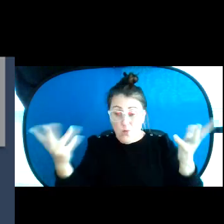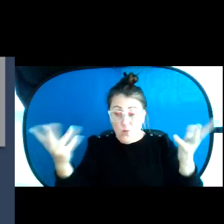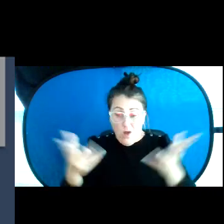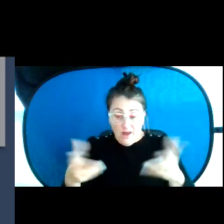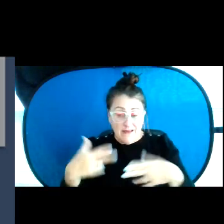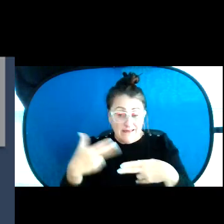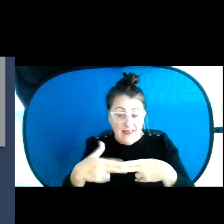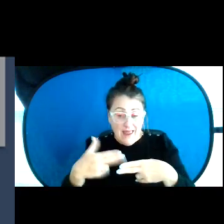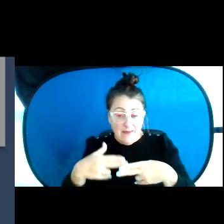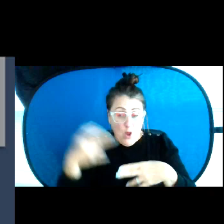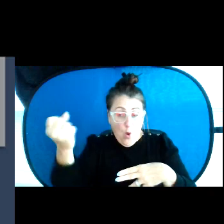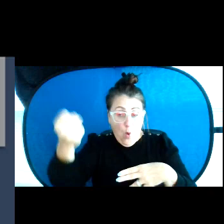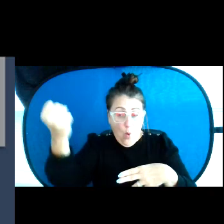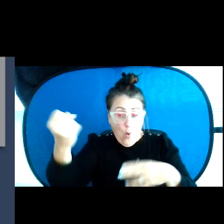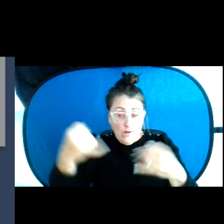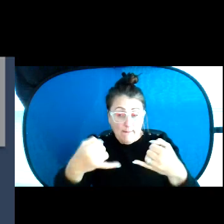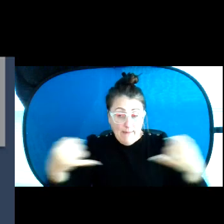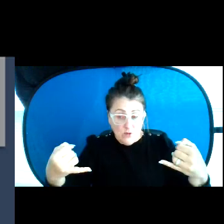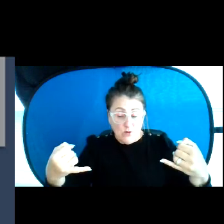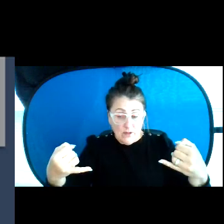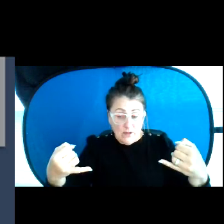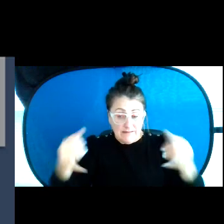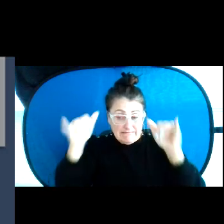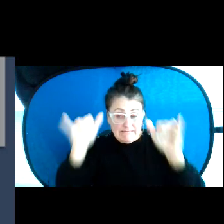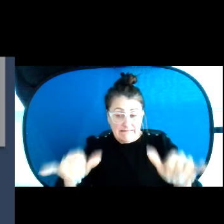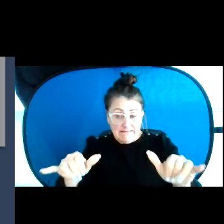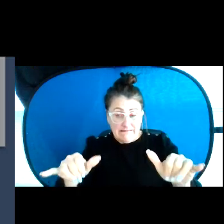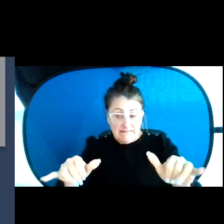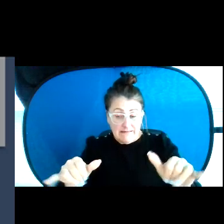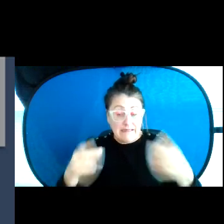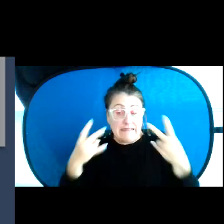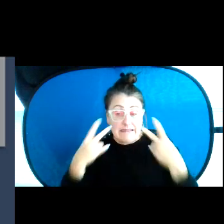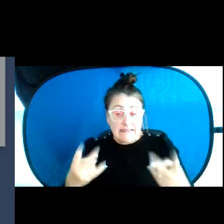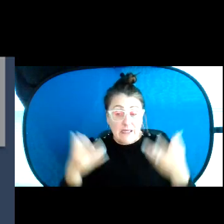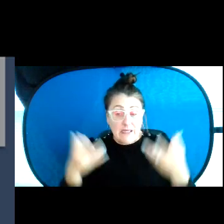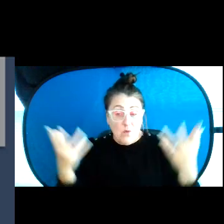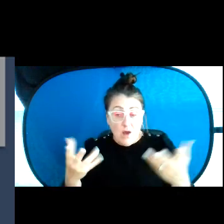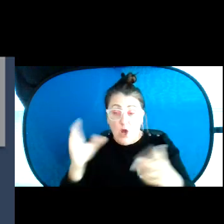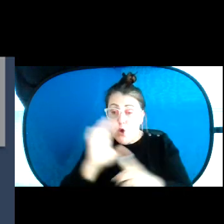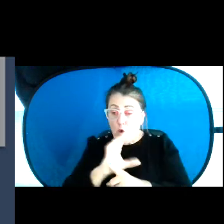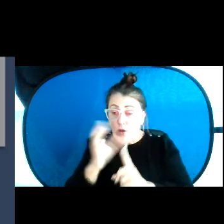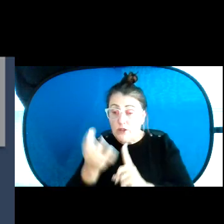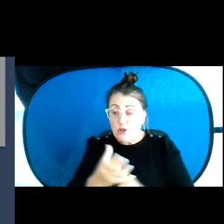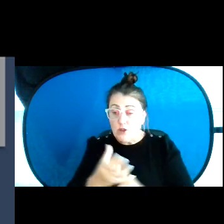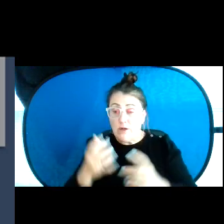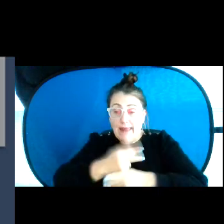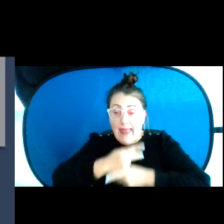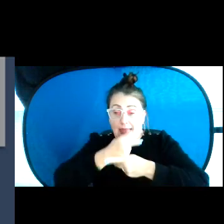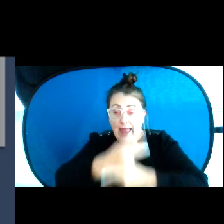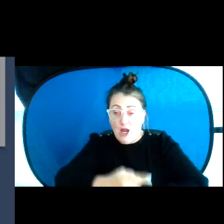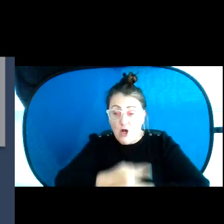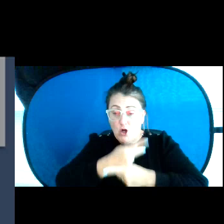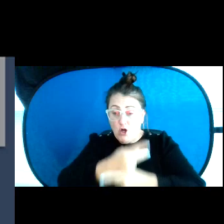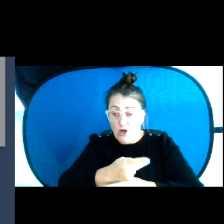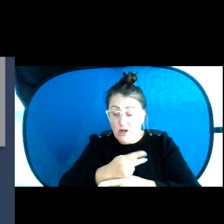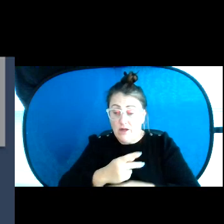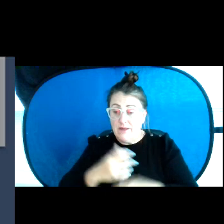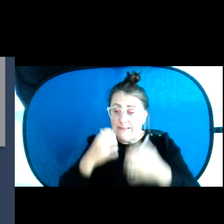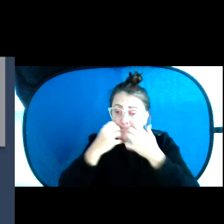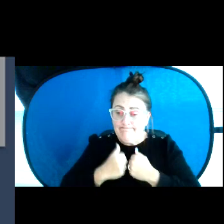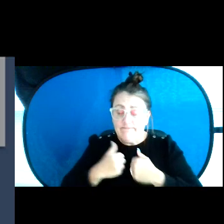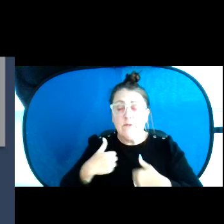we're holding that boundary. What do I see? I see a culture of care. You heard from our chair. We really do